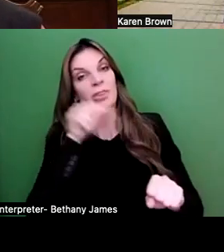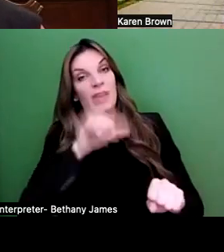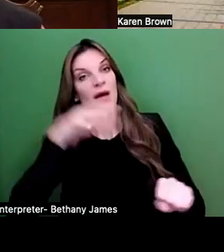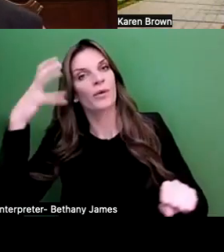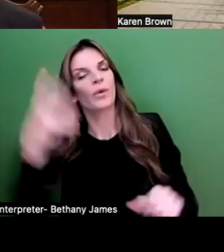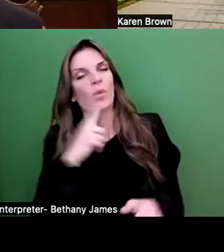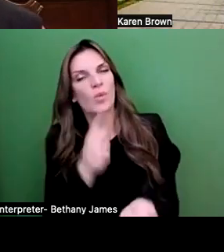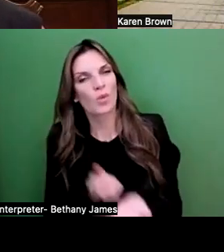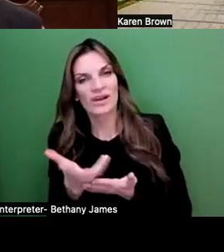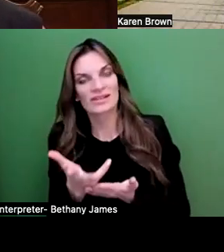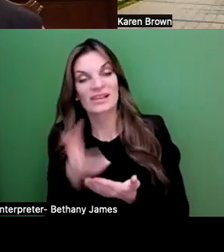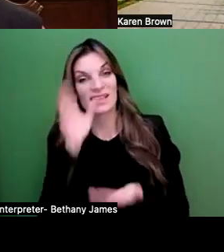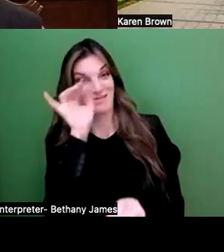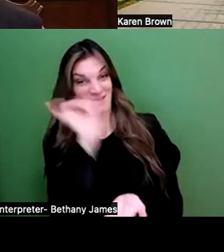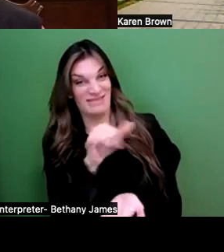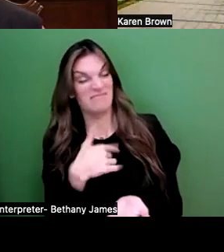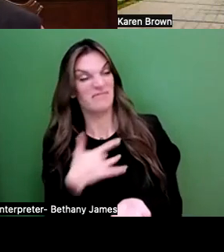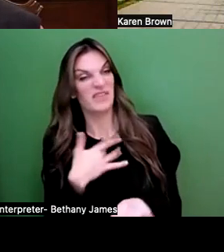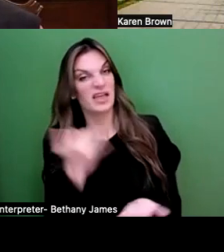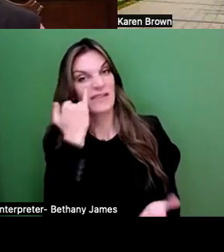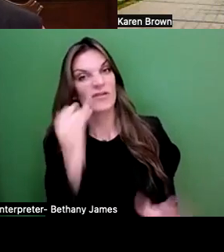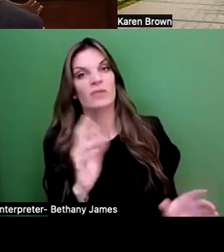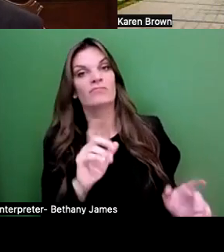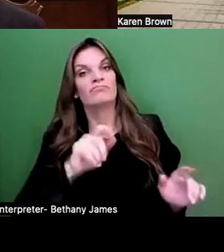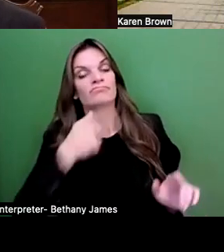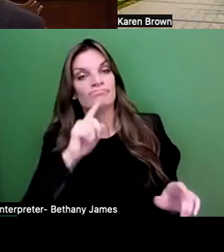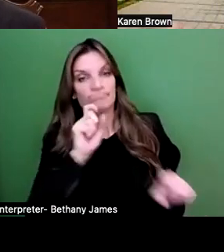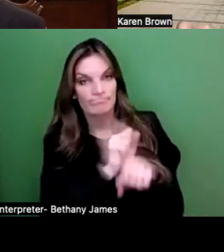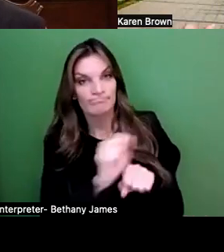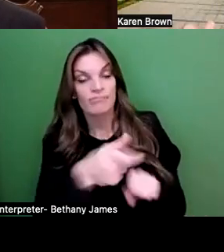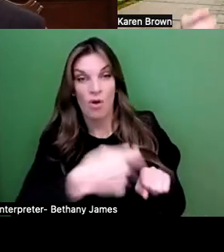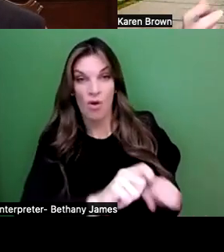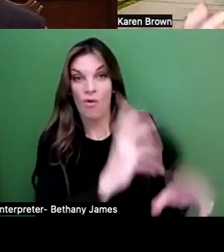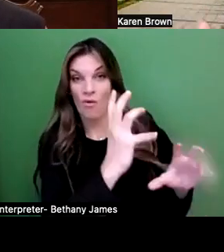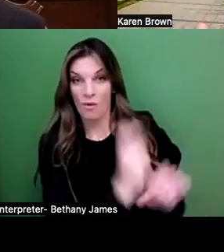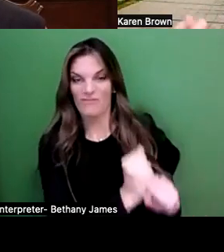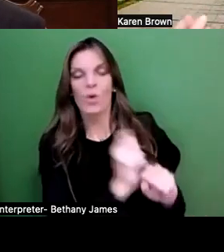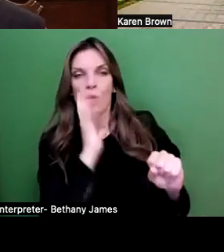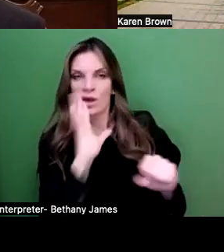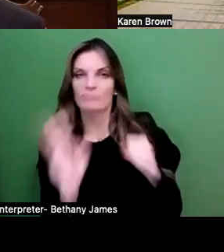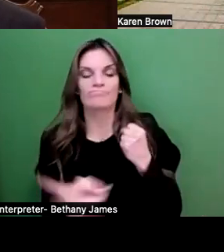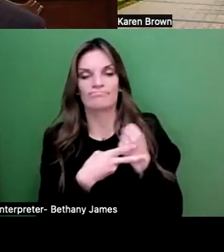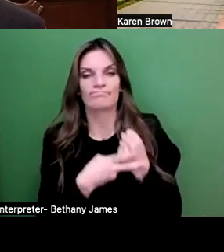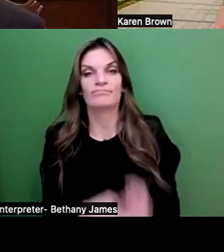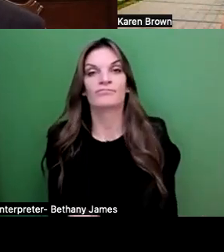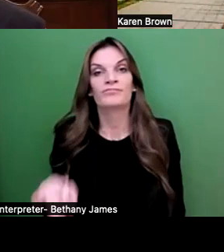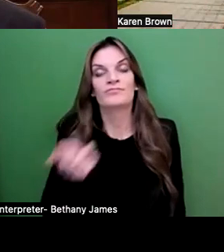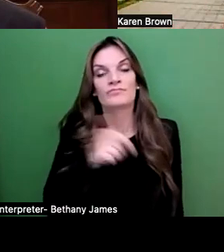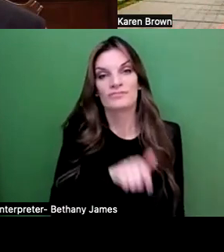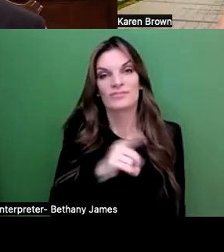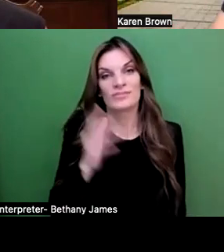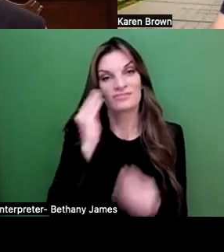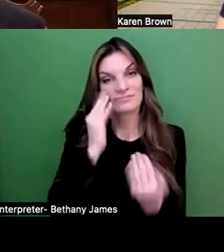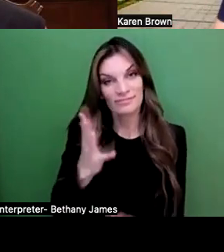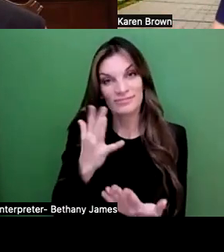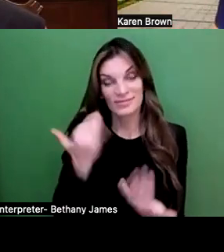than anything else, including pollinator gardens or anything else. Okay, that is all the questions that we have time for this evening.